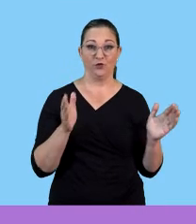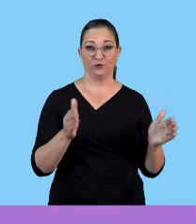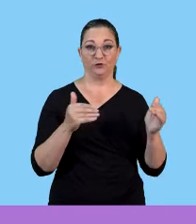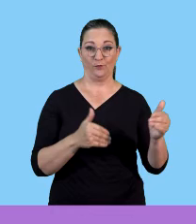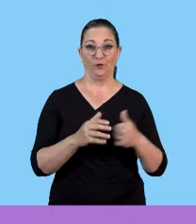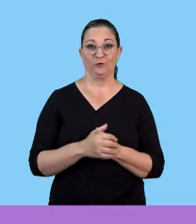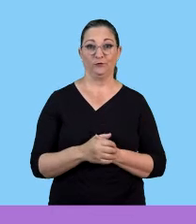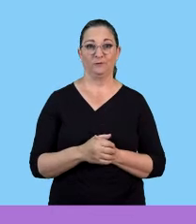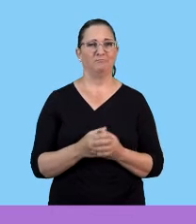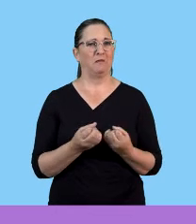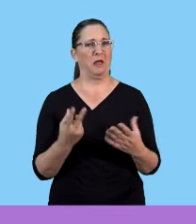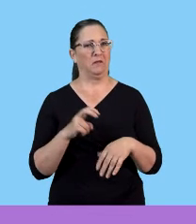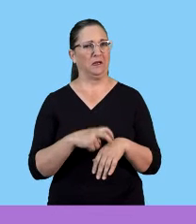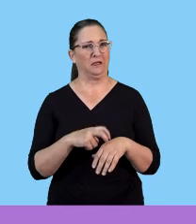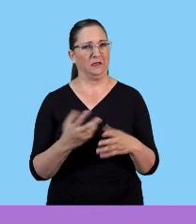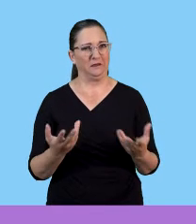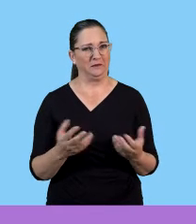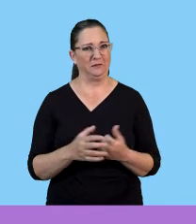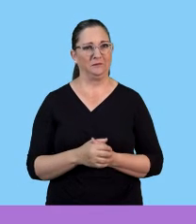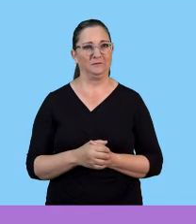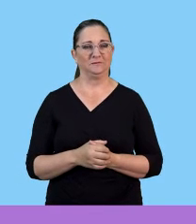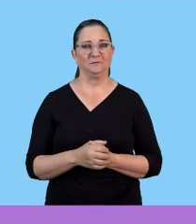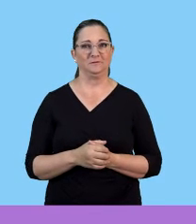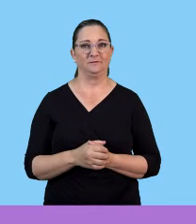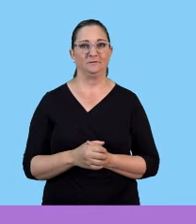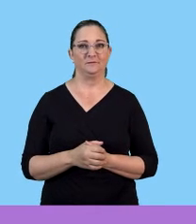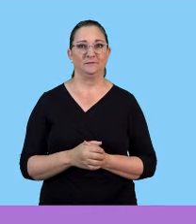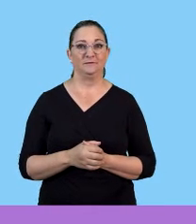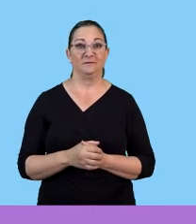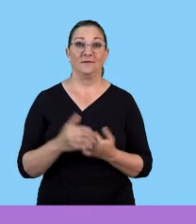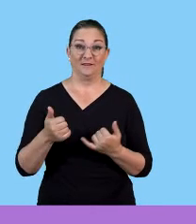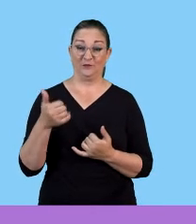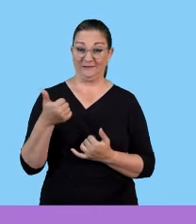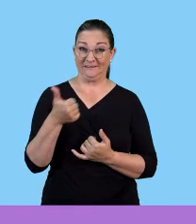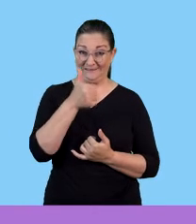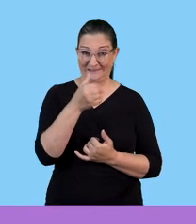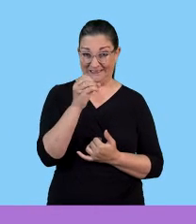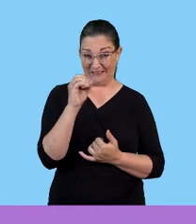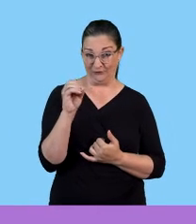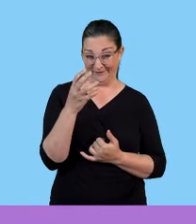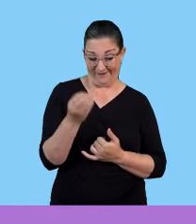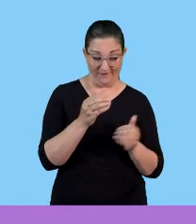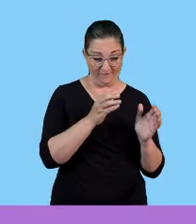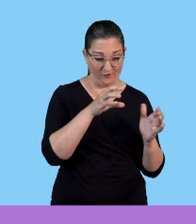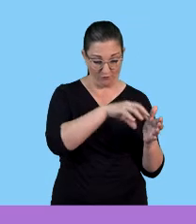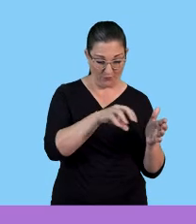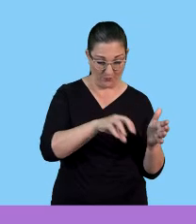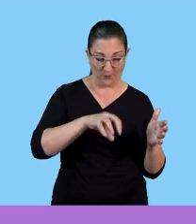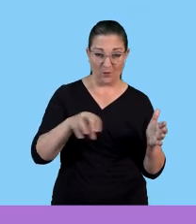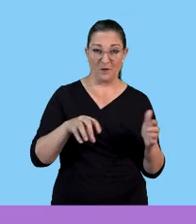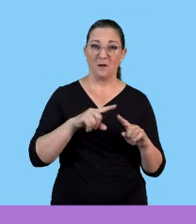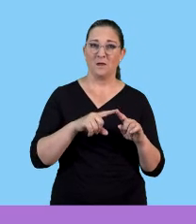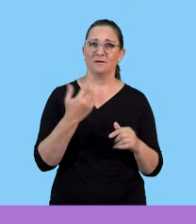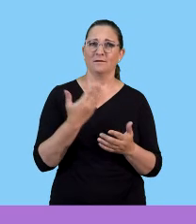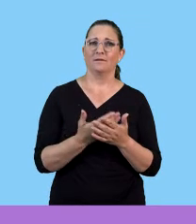many large boxes will Vuyo need? All right, so we've got 600 of these little boxes. They